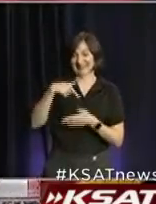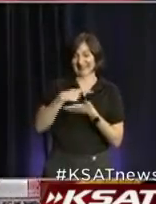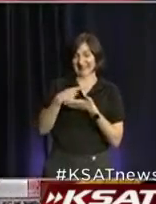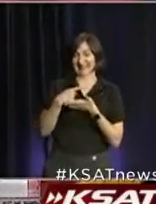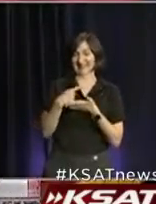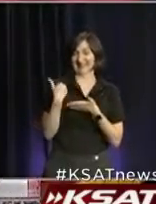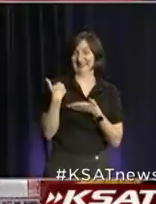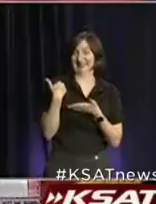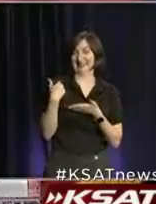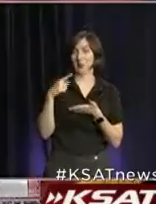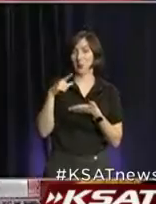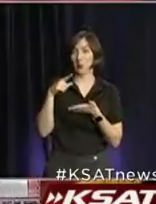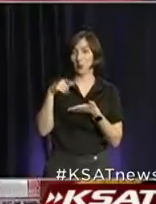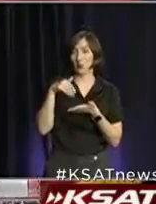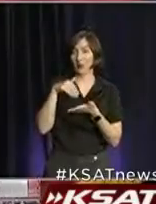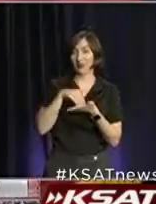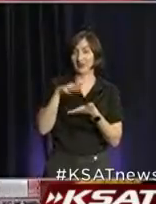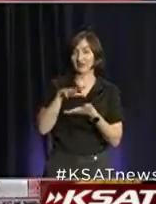15,788, of which about